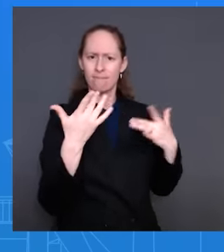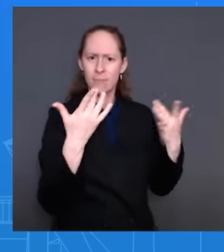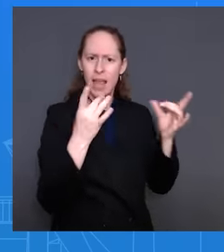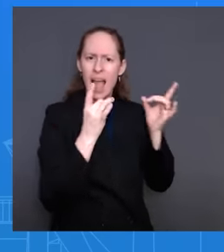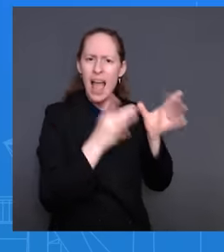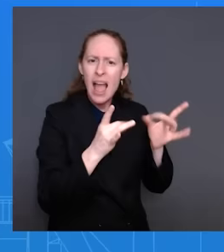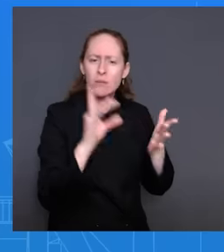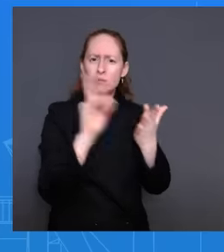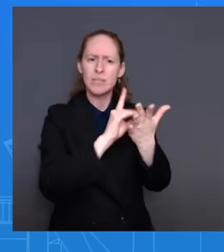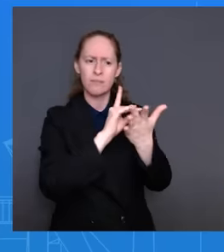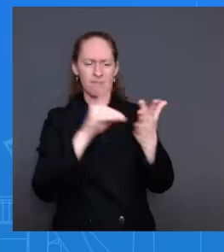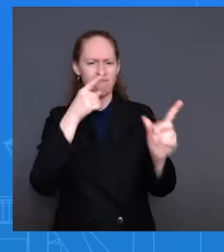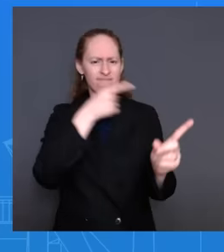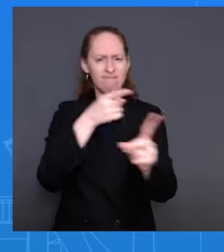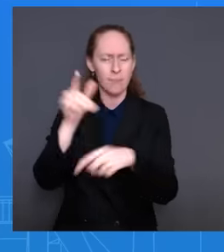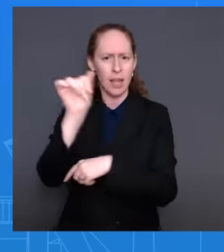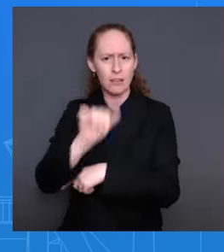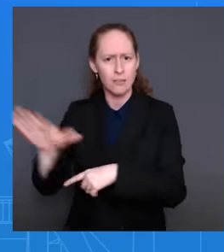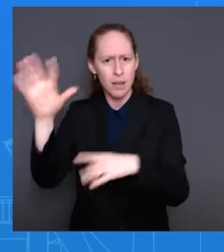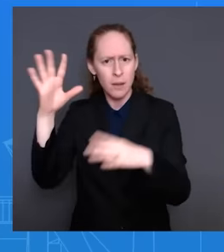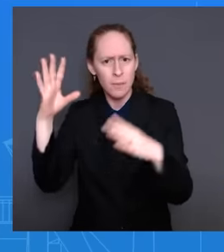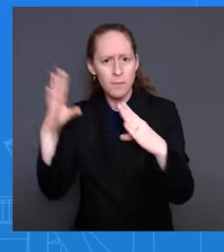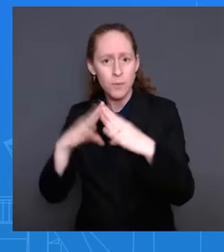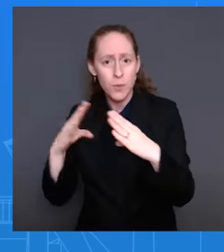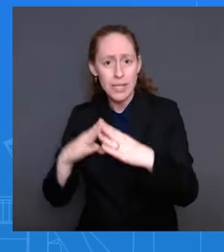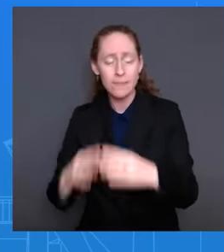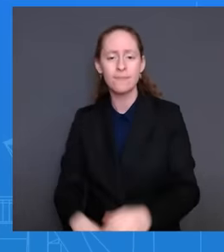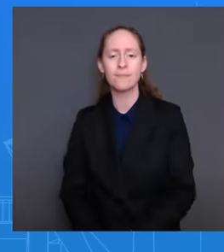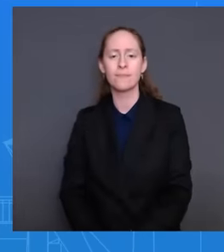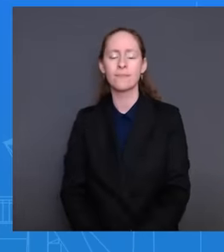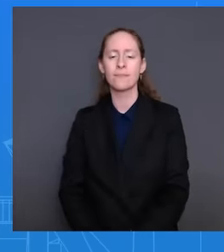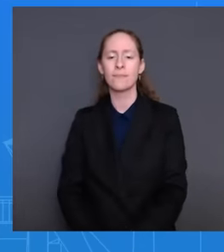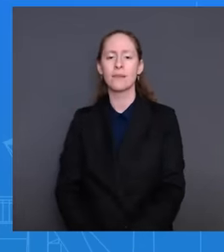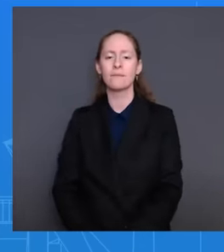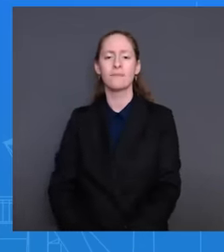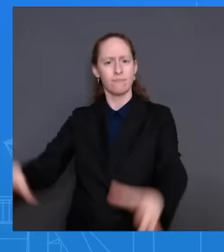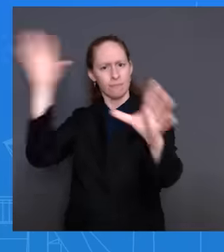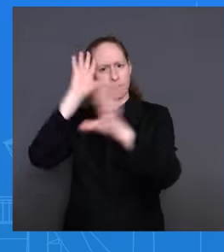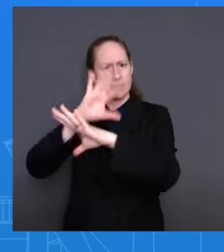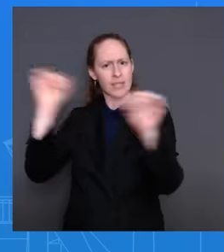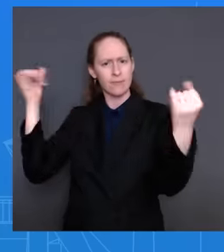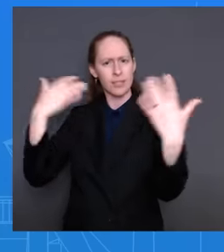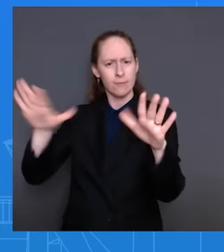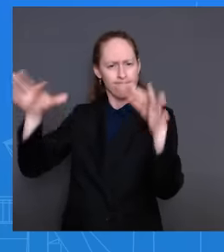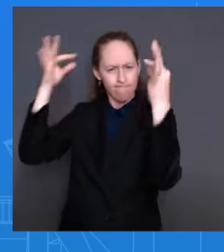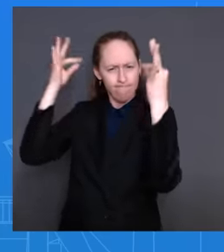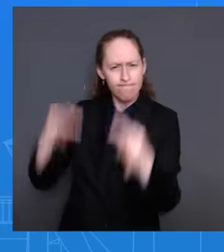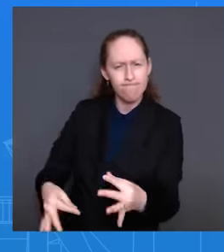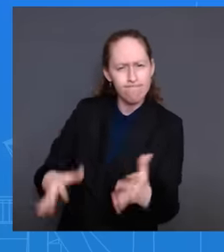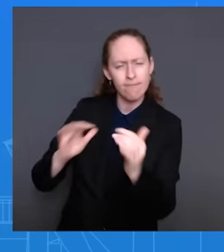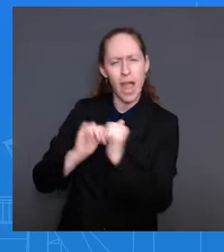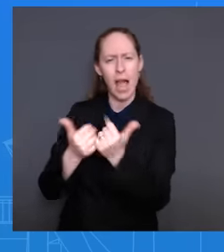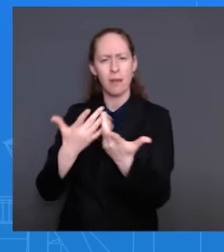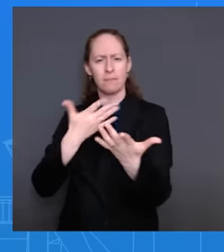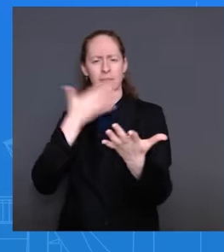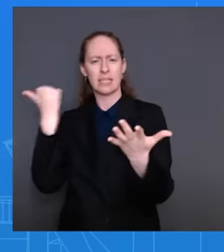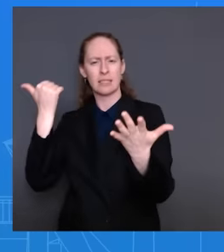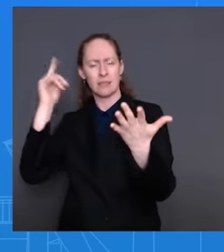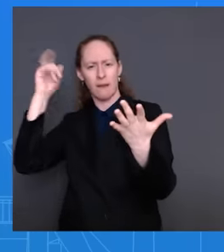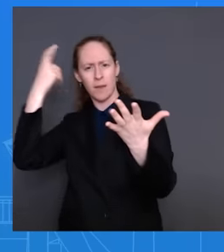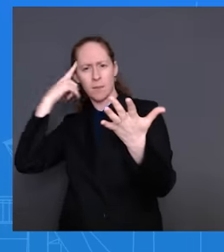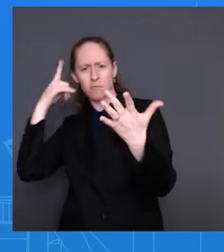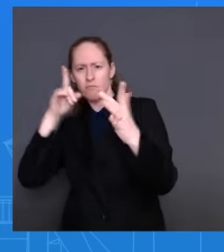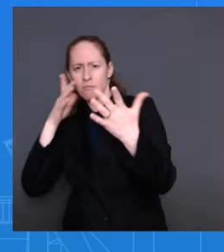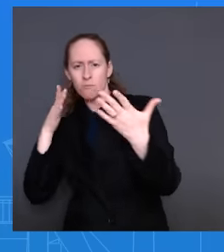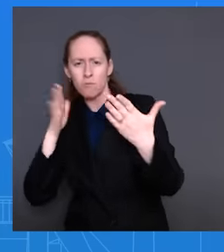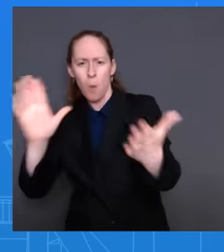combat racism, xenophobia, and intolerance facing ANHPI communities.